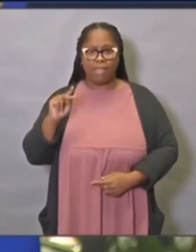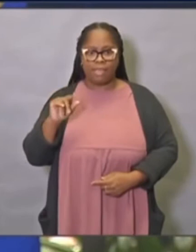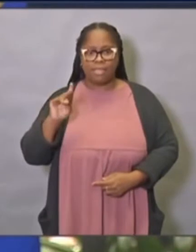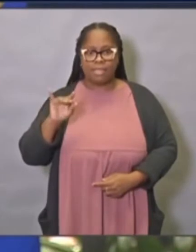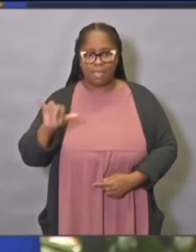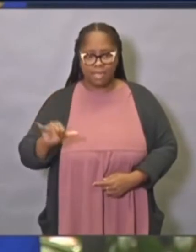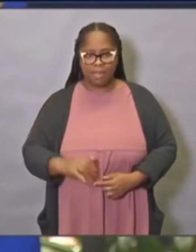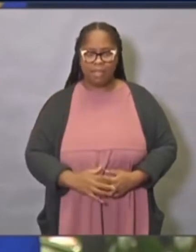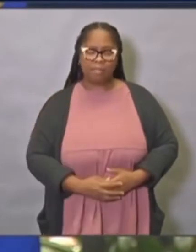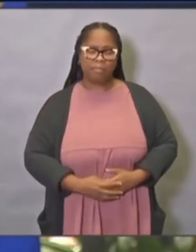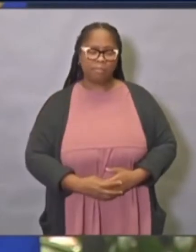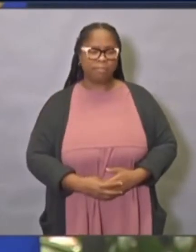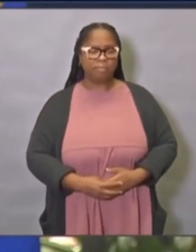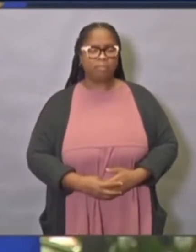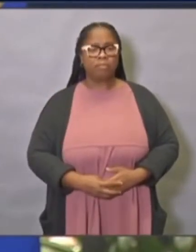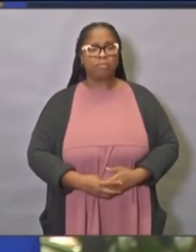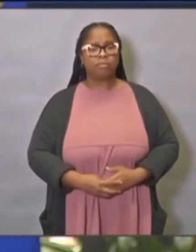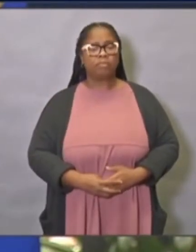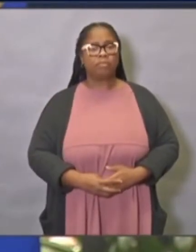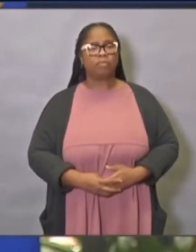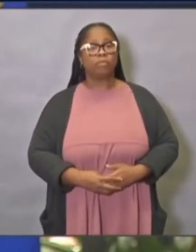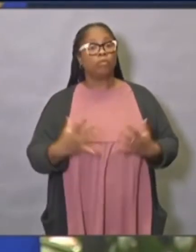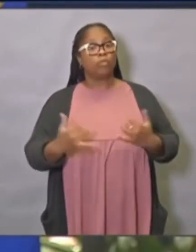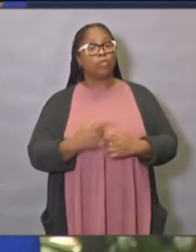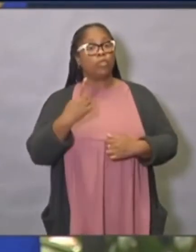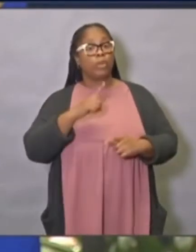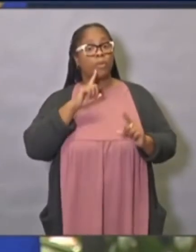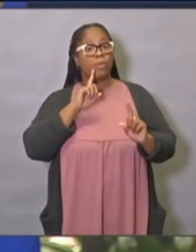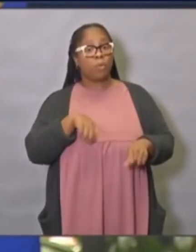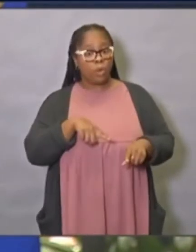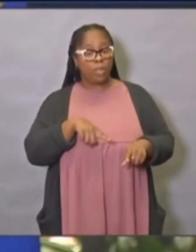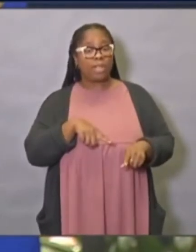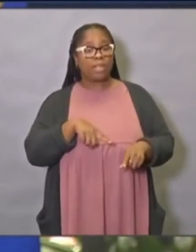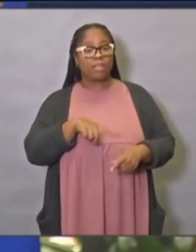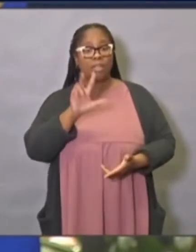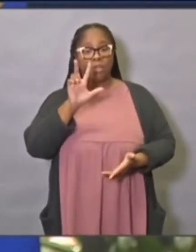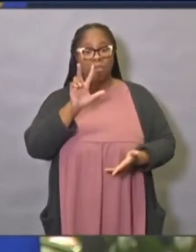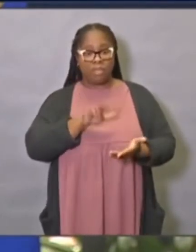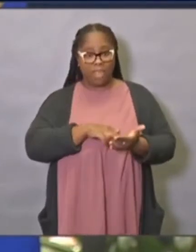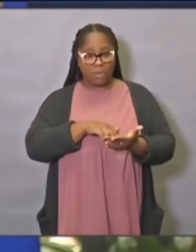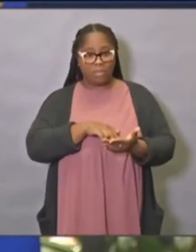ethnicity. We are reporting today